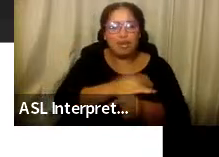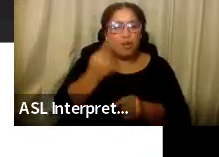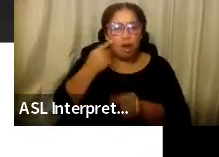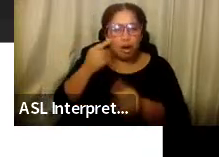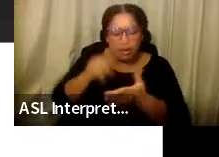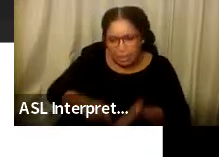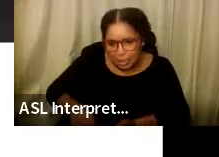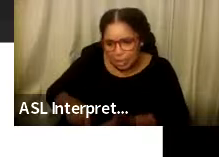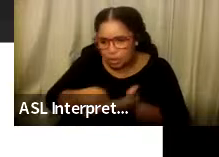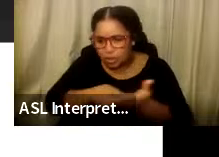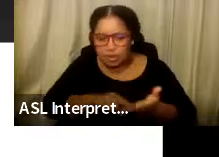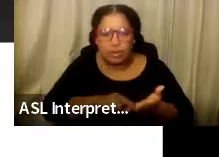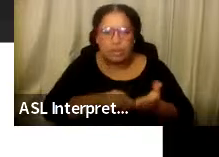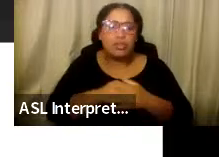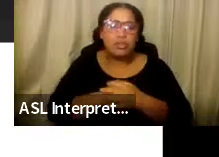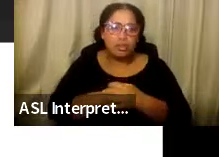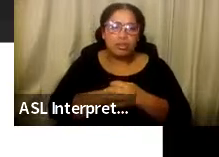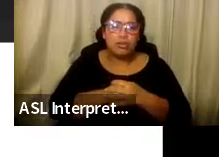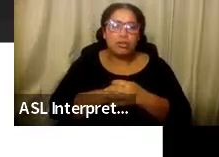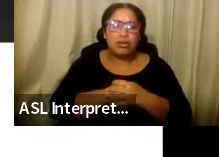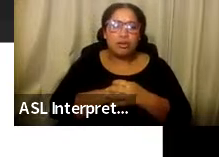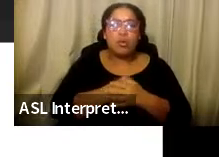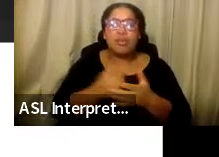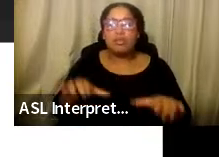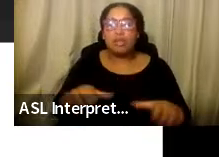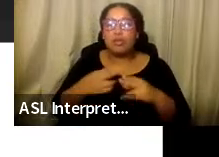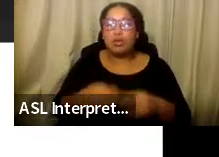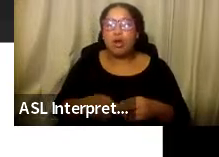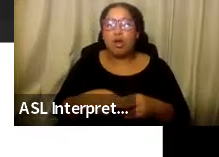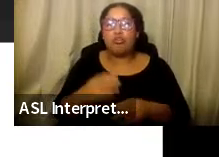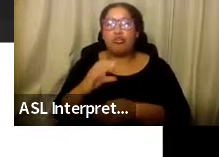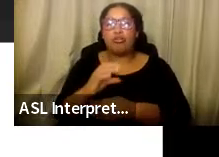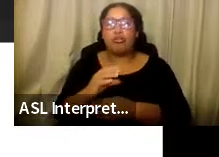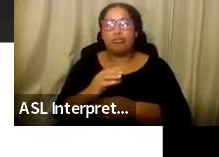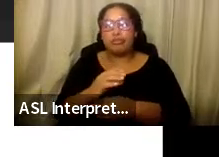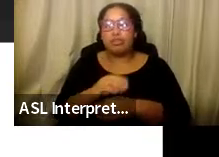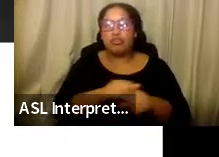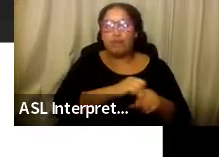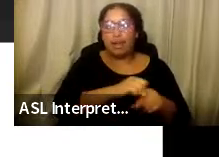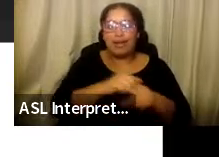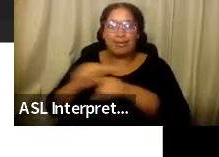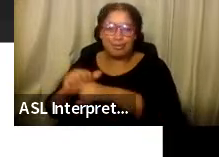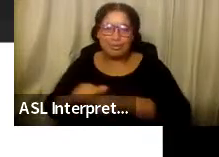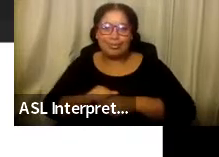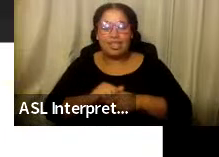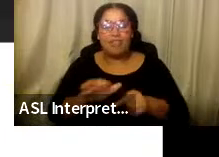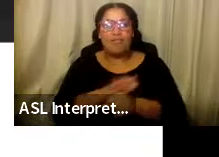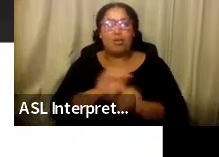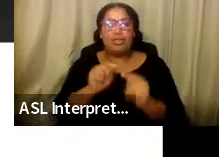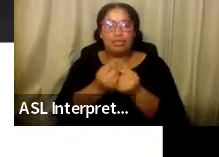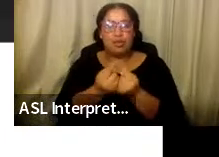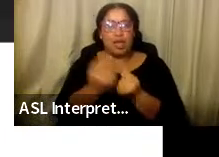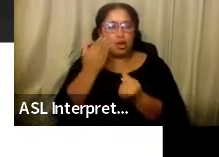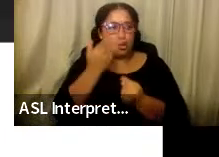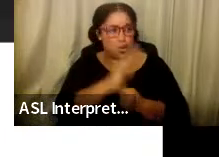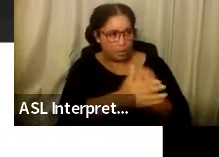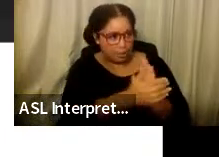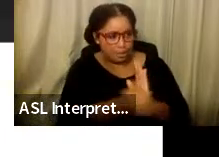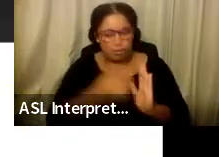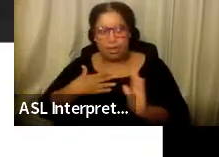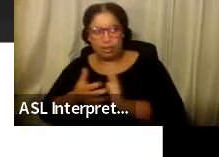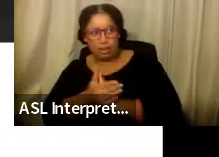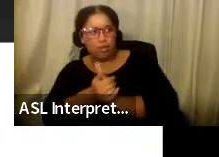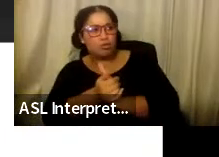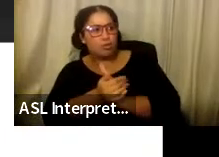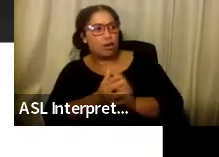investigations. Right now, we have cross-trained all of our different investigative teams so that we can respond